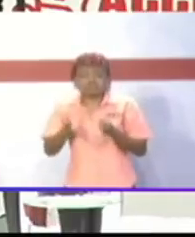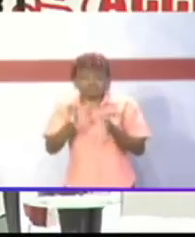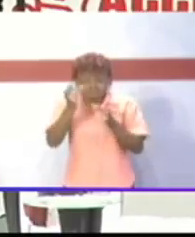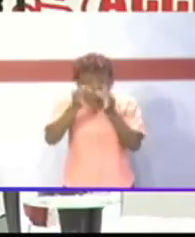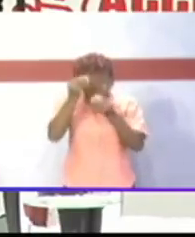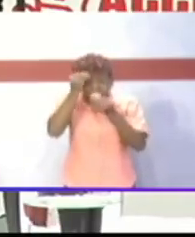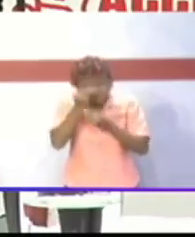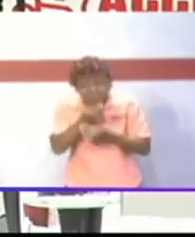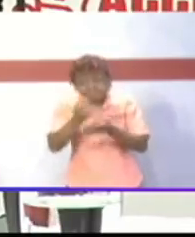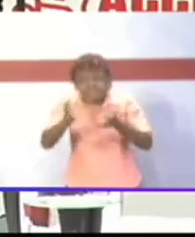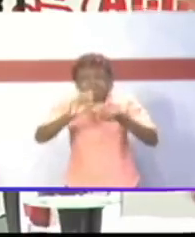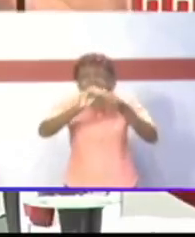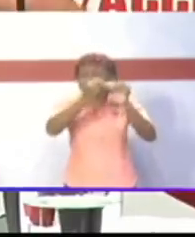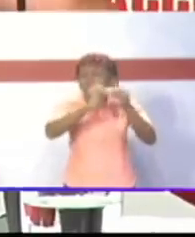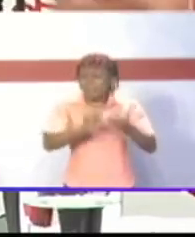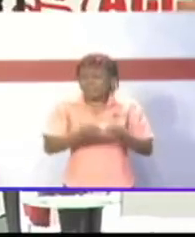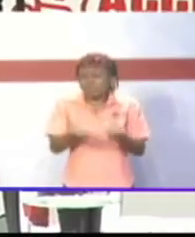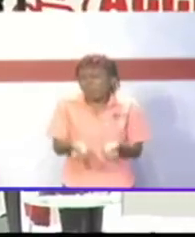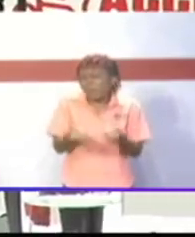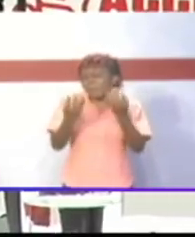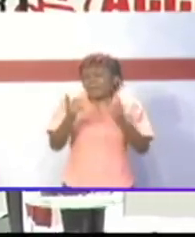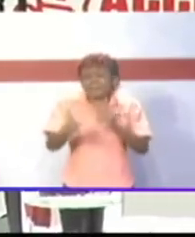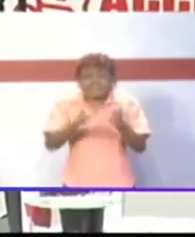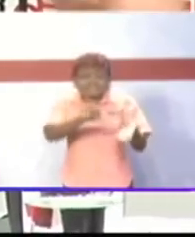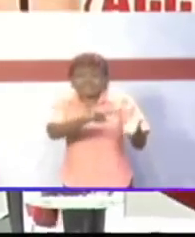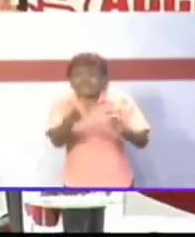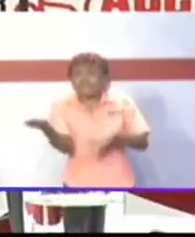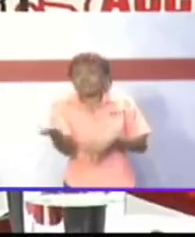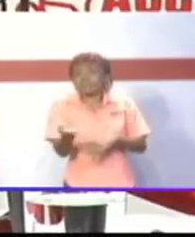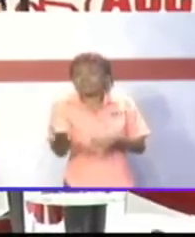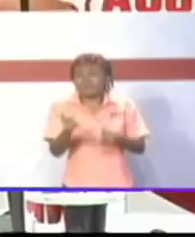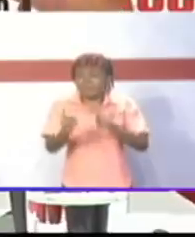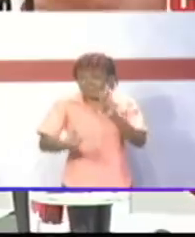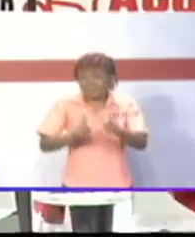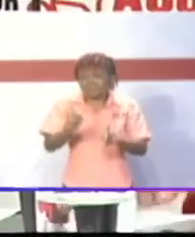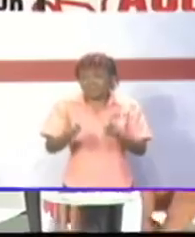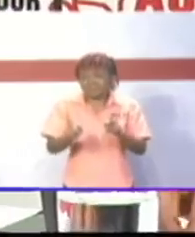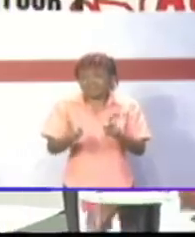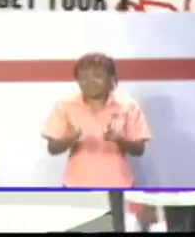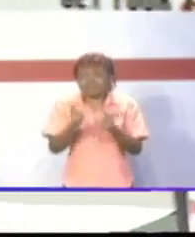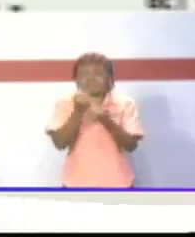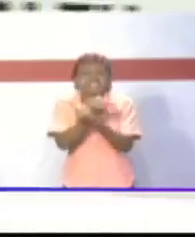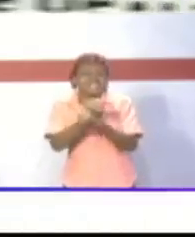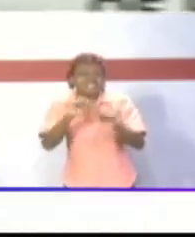have asked about. I will now turn you over to Dr. Richards to talk about the pediatric cases.